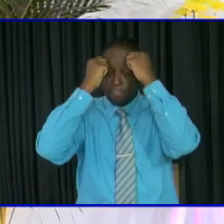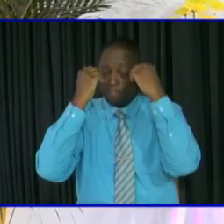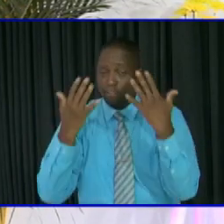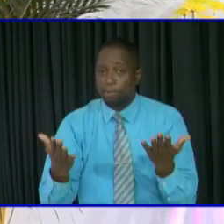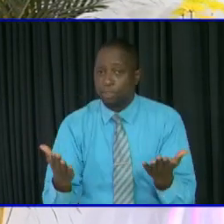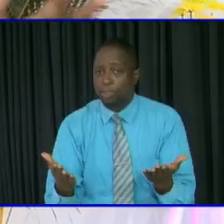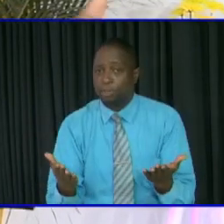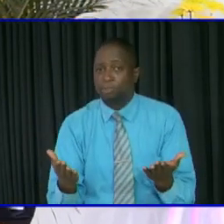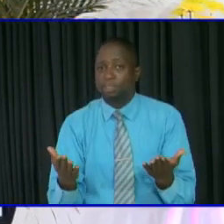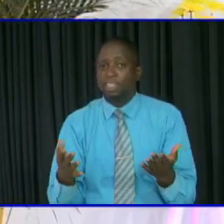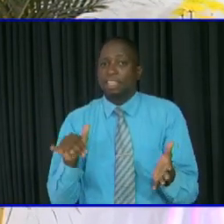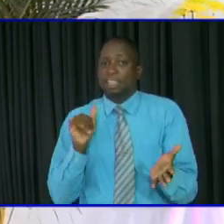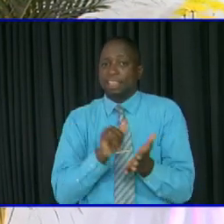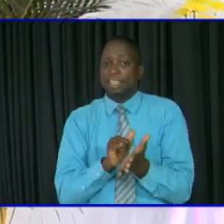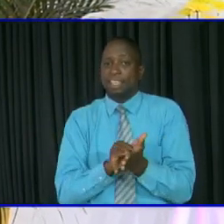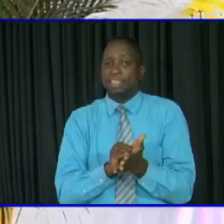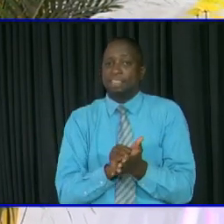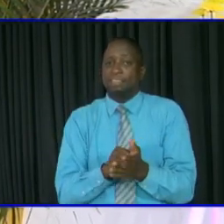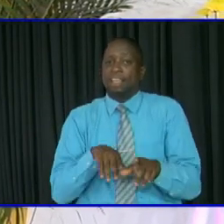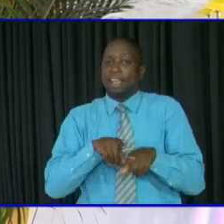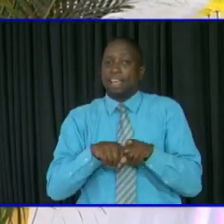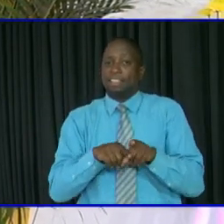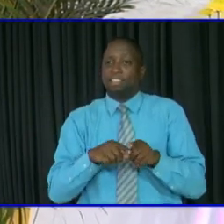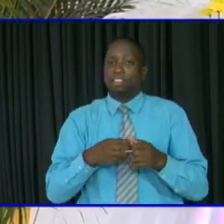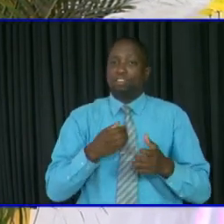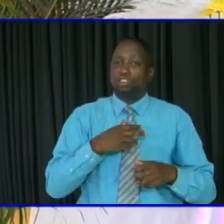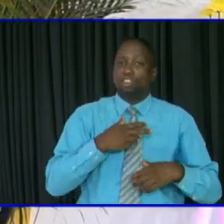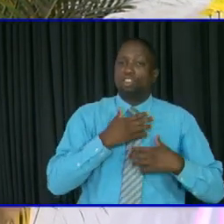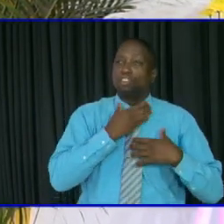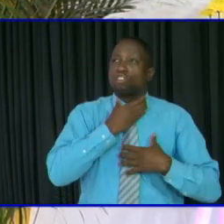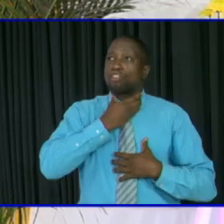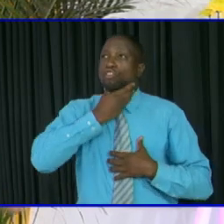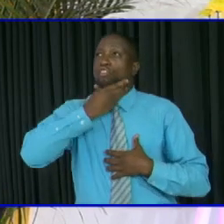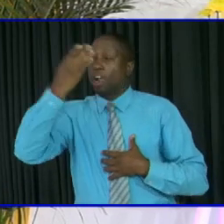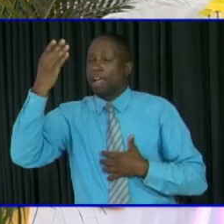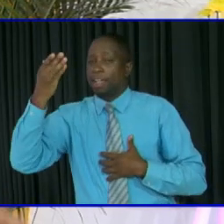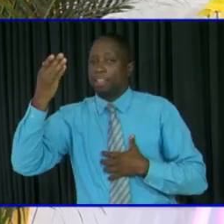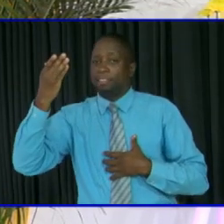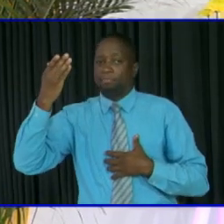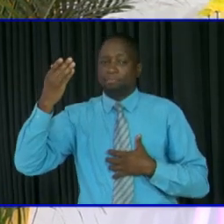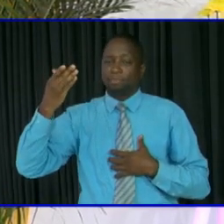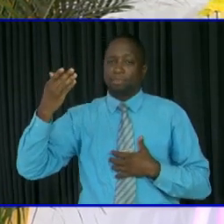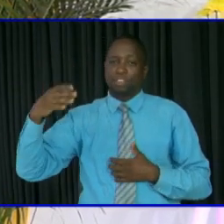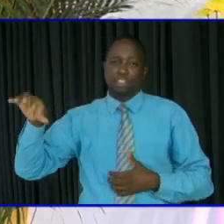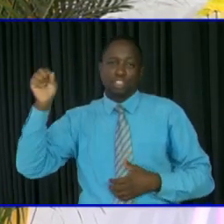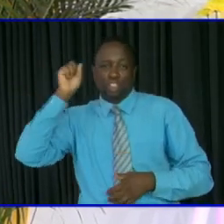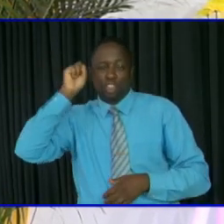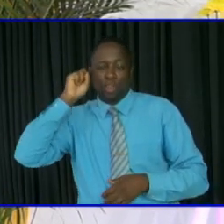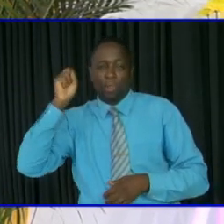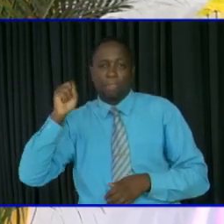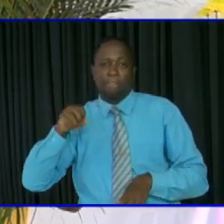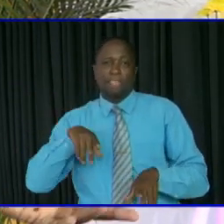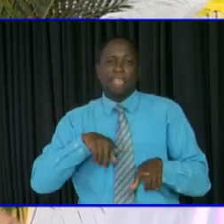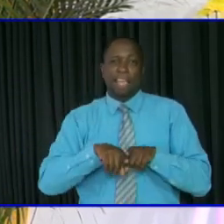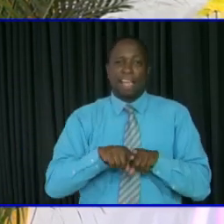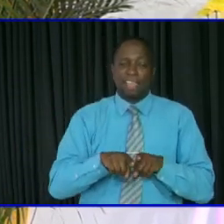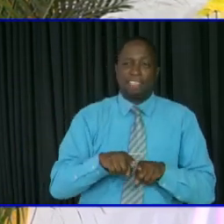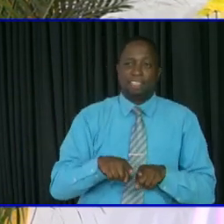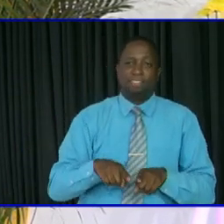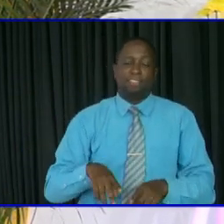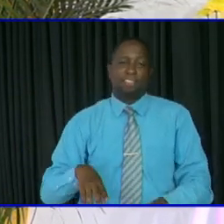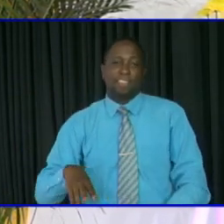as the cry is made and they go out to fetch oil for themselves, they go and